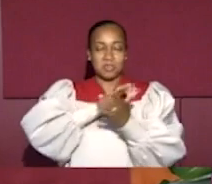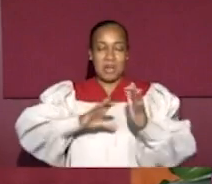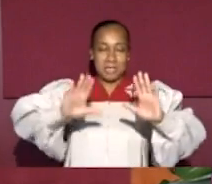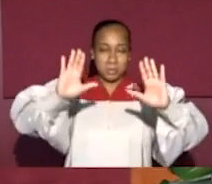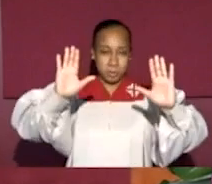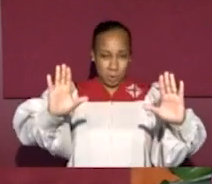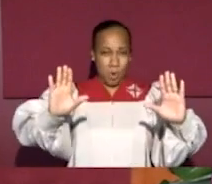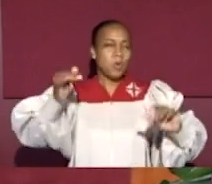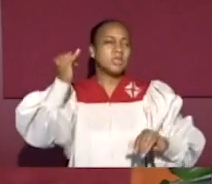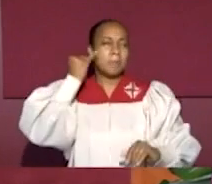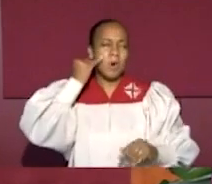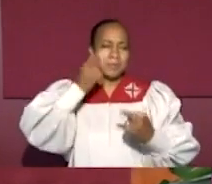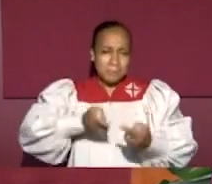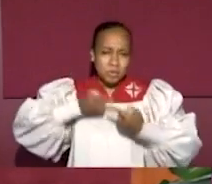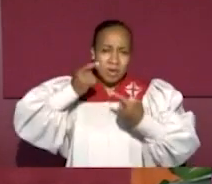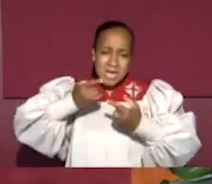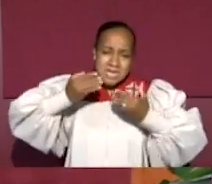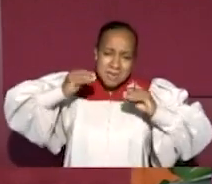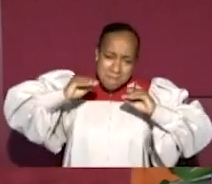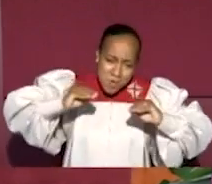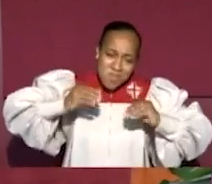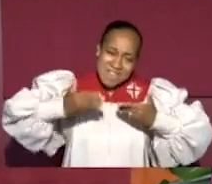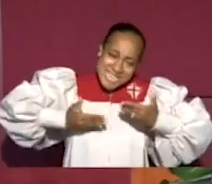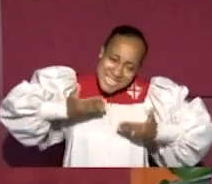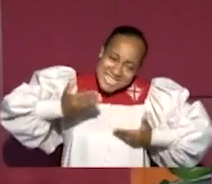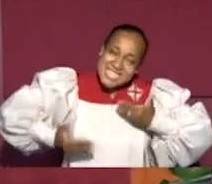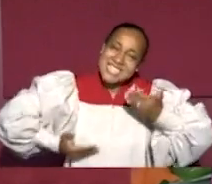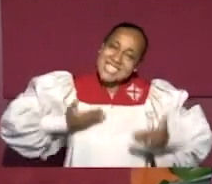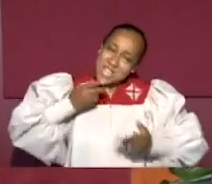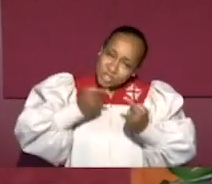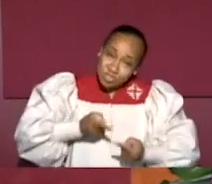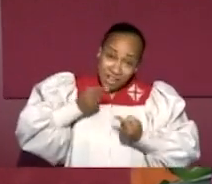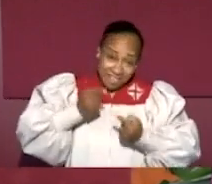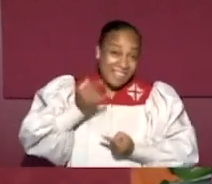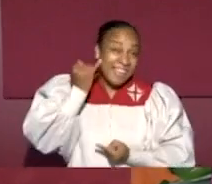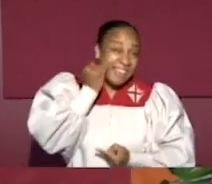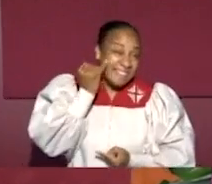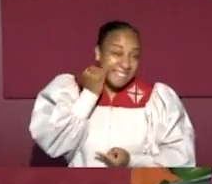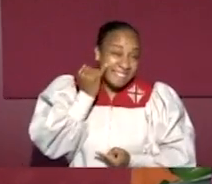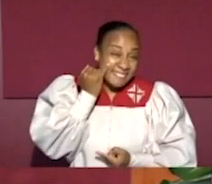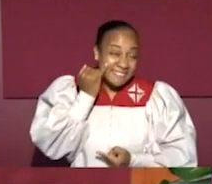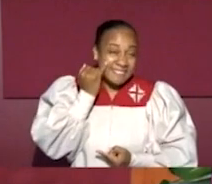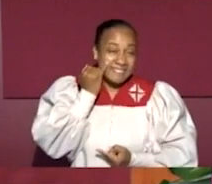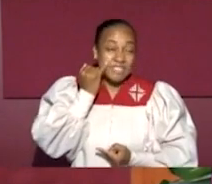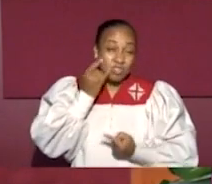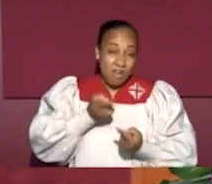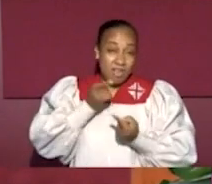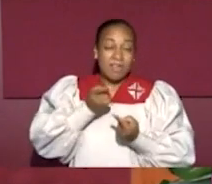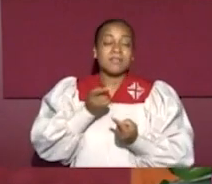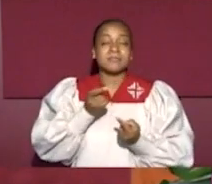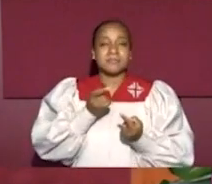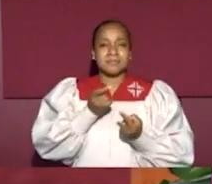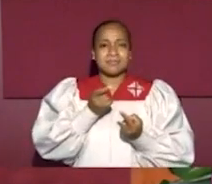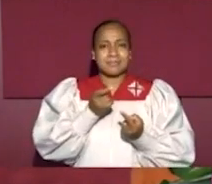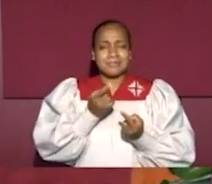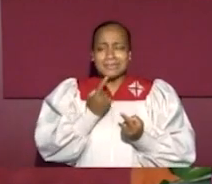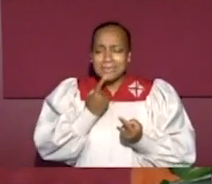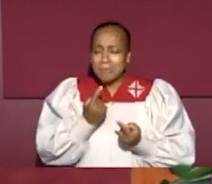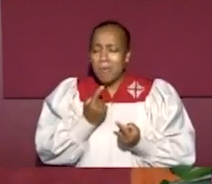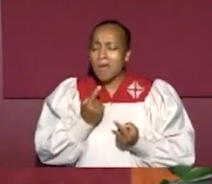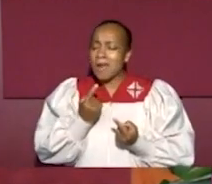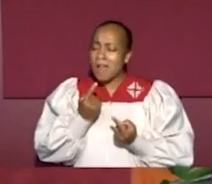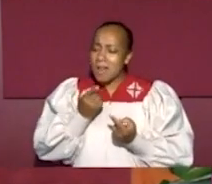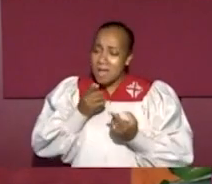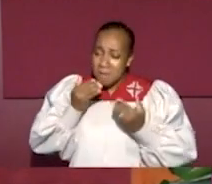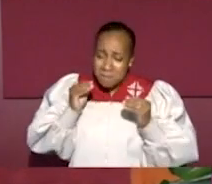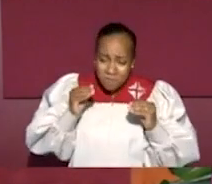to move forward, remember I said you have to do everything you know to do. If I'm struggling to move forward from a disappointment,